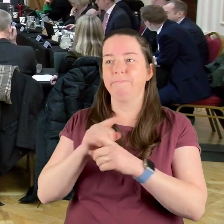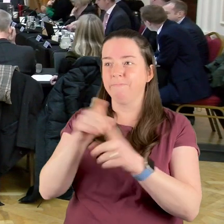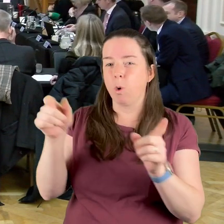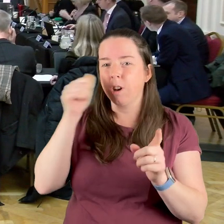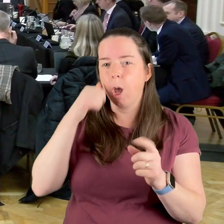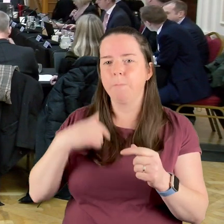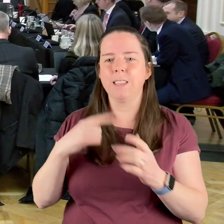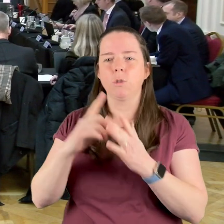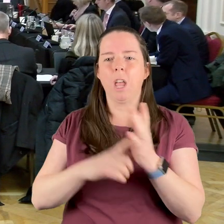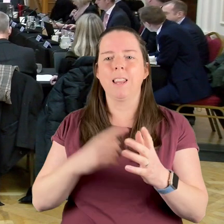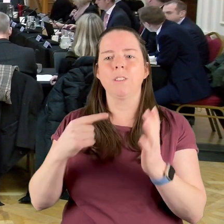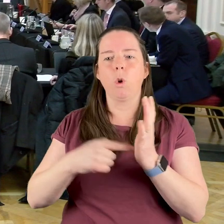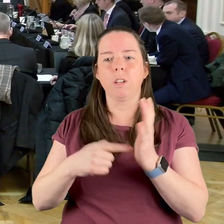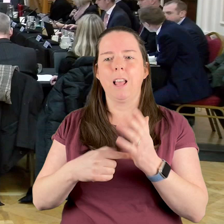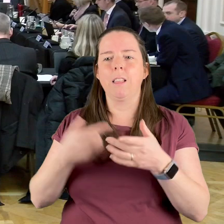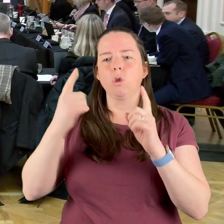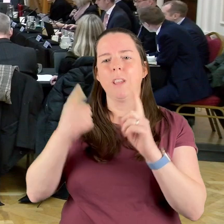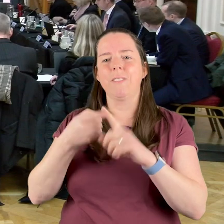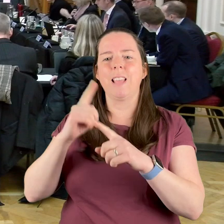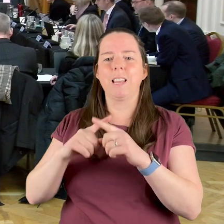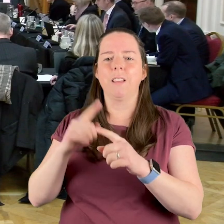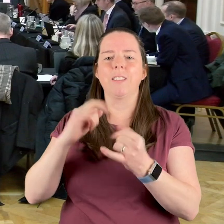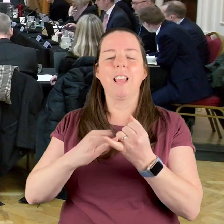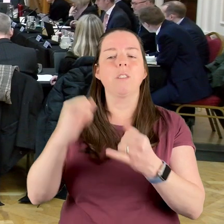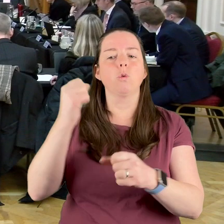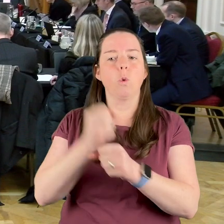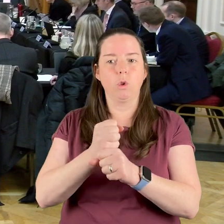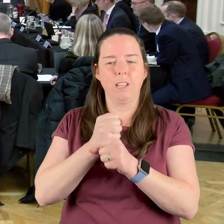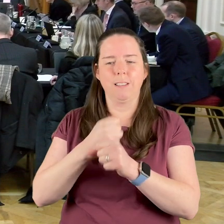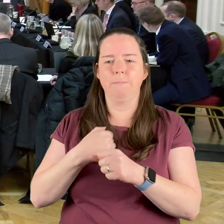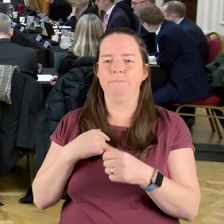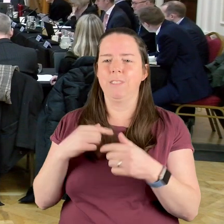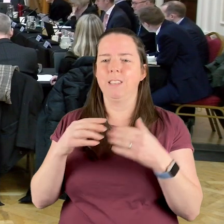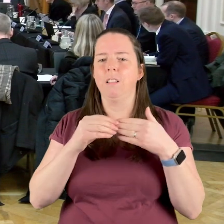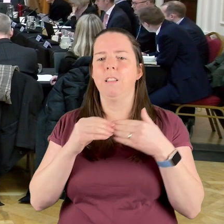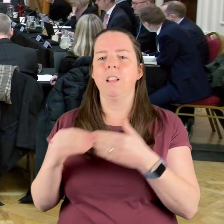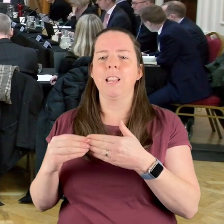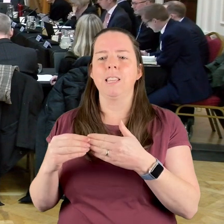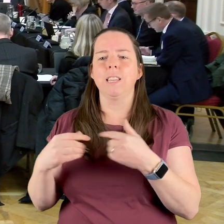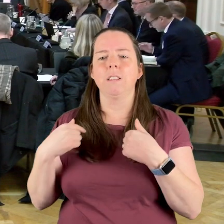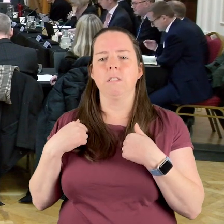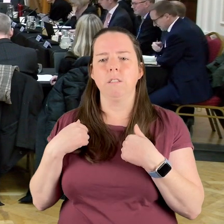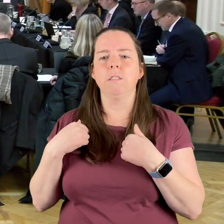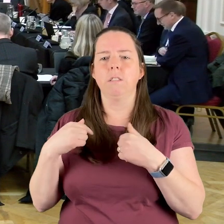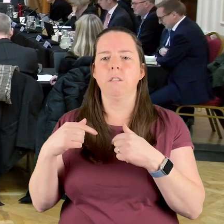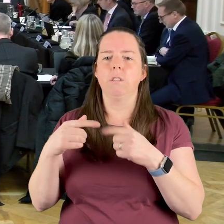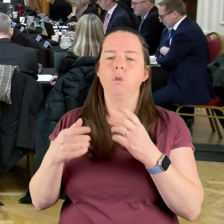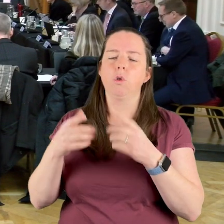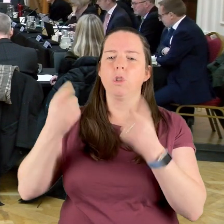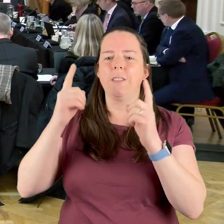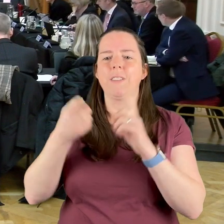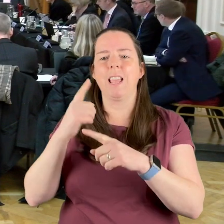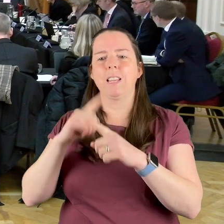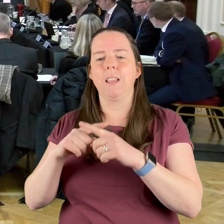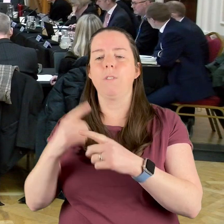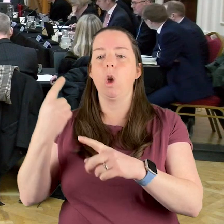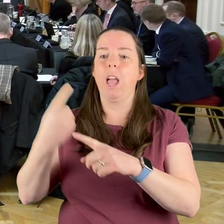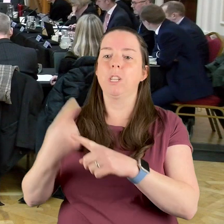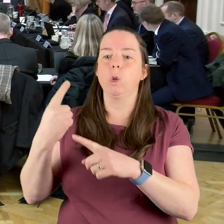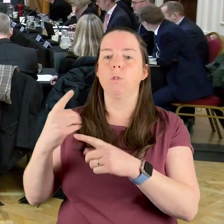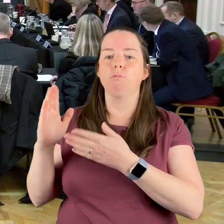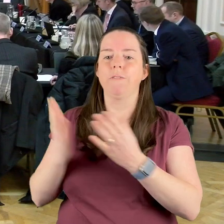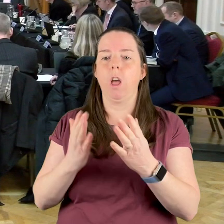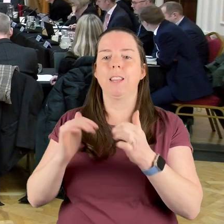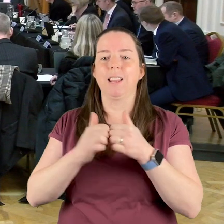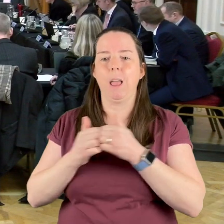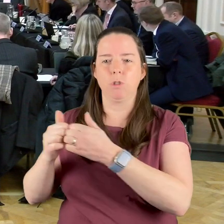to you. Good morning and thank you very much. As you know, I'm Jacqueline Tostadell, Chief Exec at Epsom St George's, and I'm also the